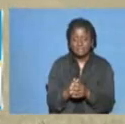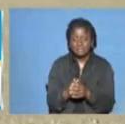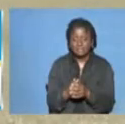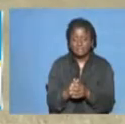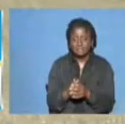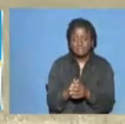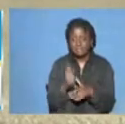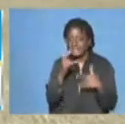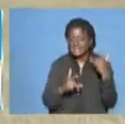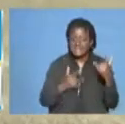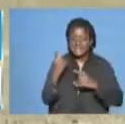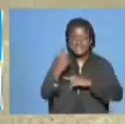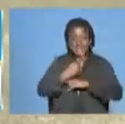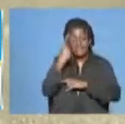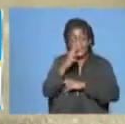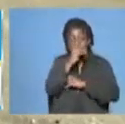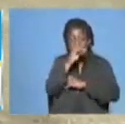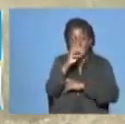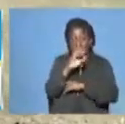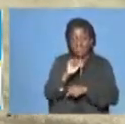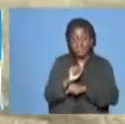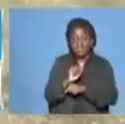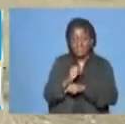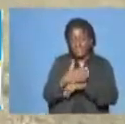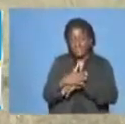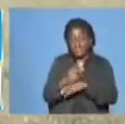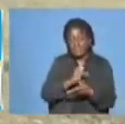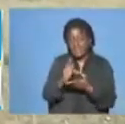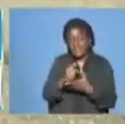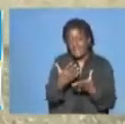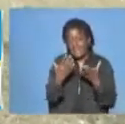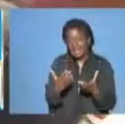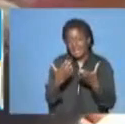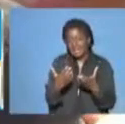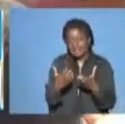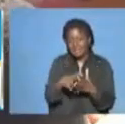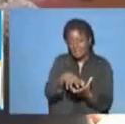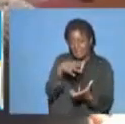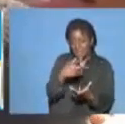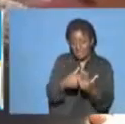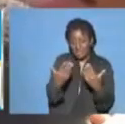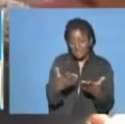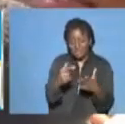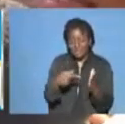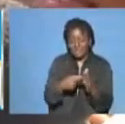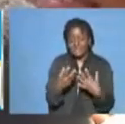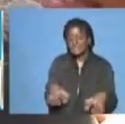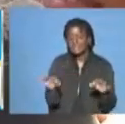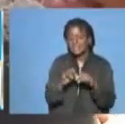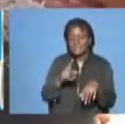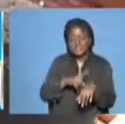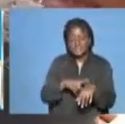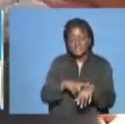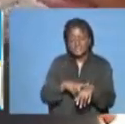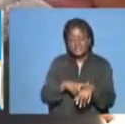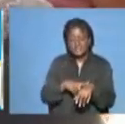An exciting day for the Ministry of Works, even after paying a hefty amount to get here. So this is a critical turning point in